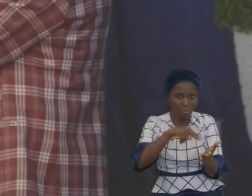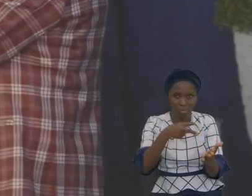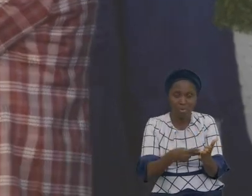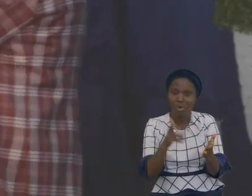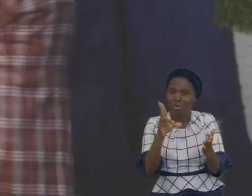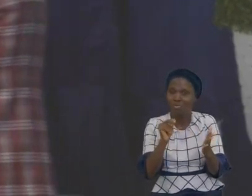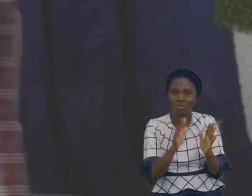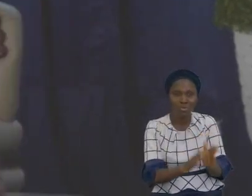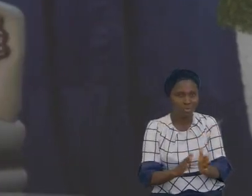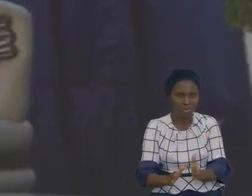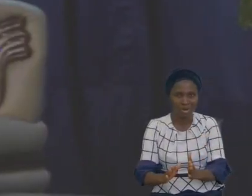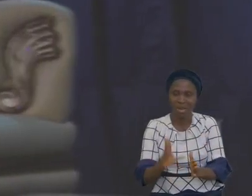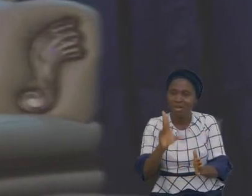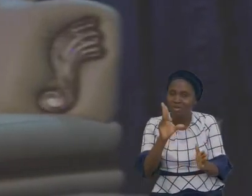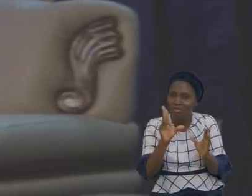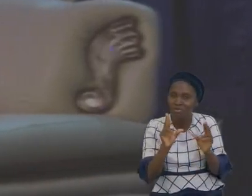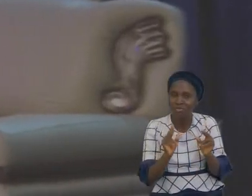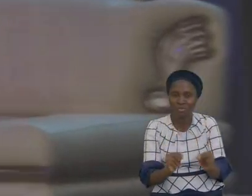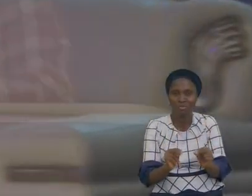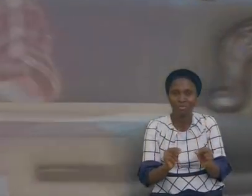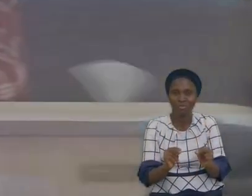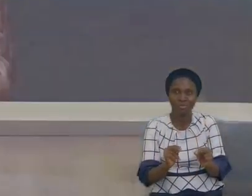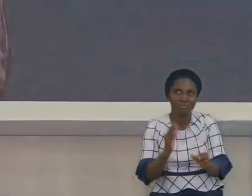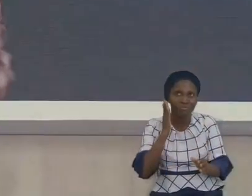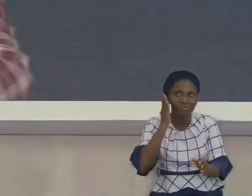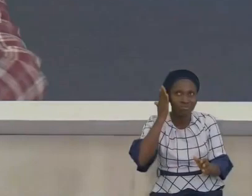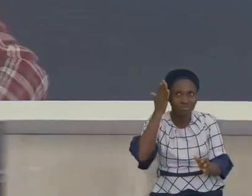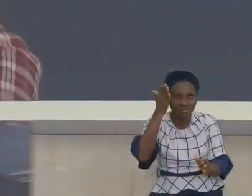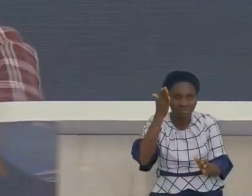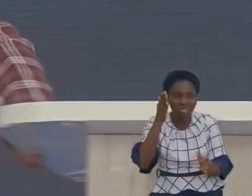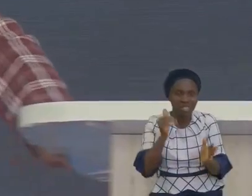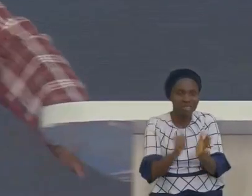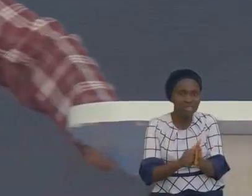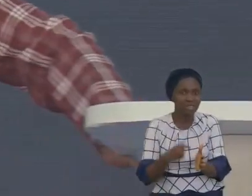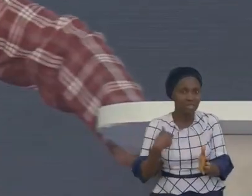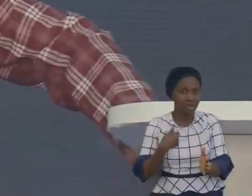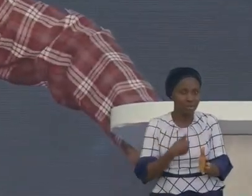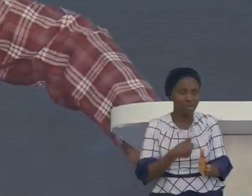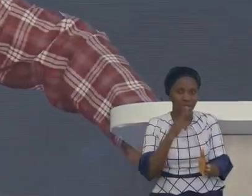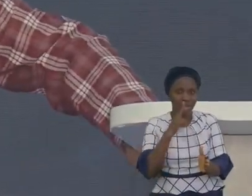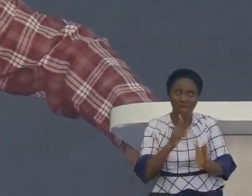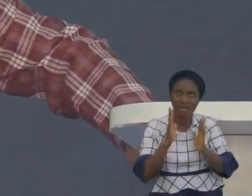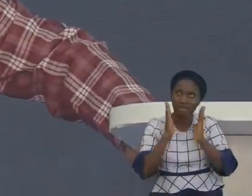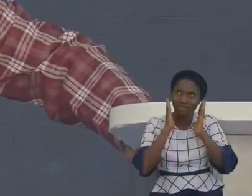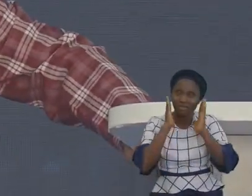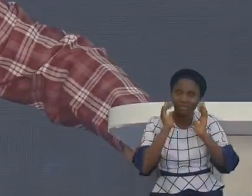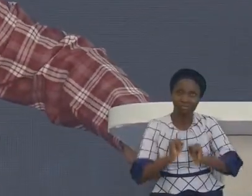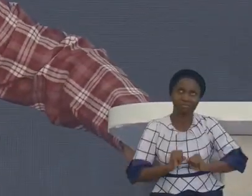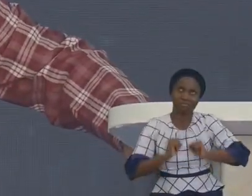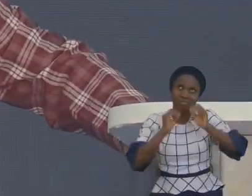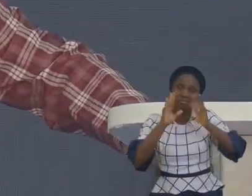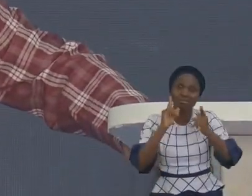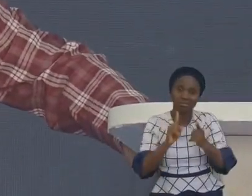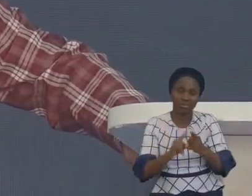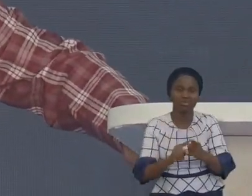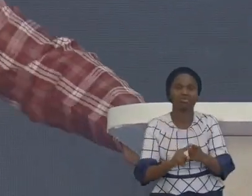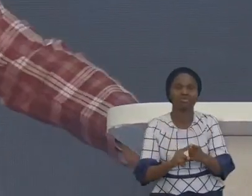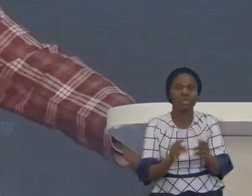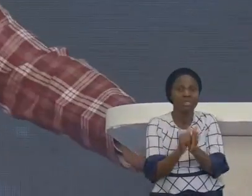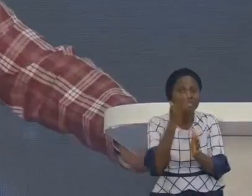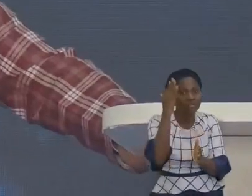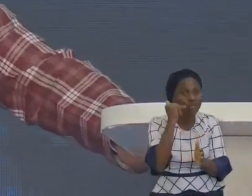we are dedicated to. That's why people do merry-go-round, they get healing, they get